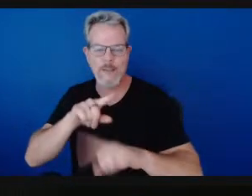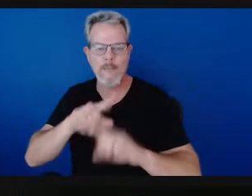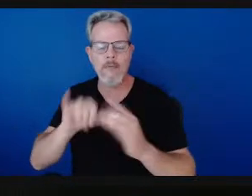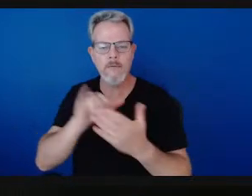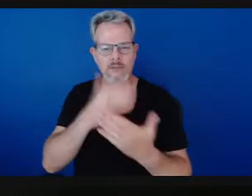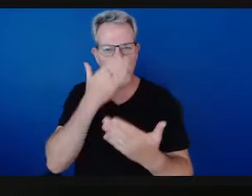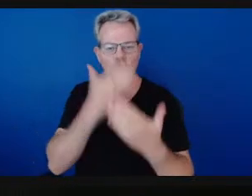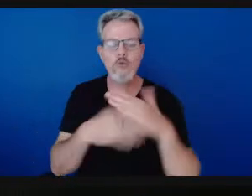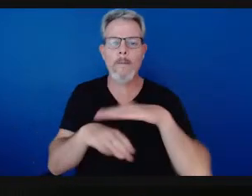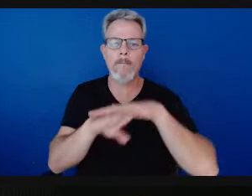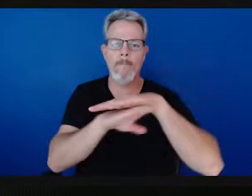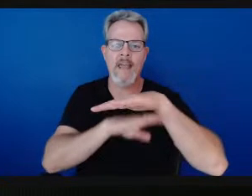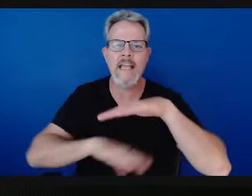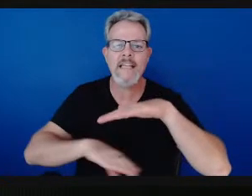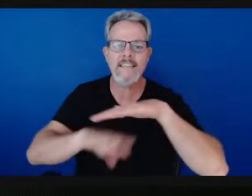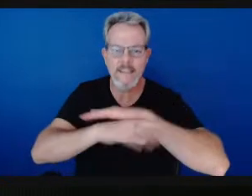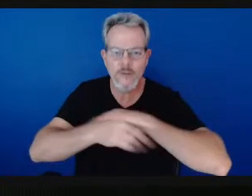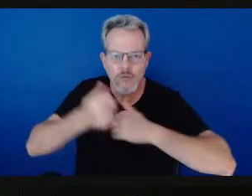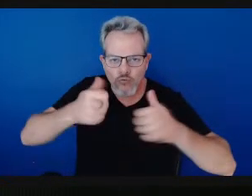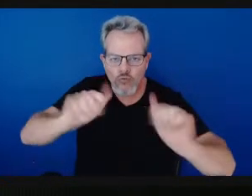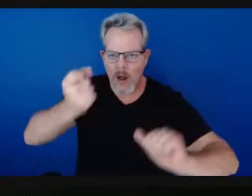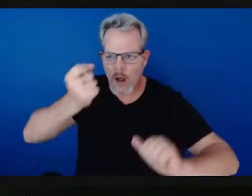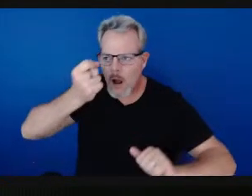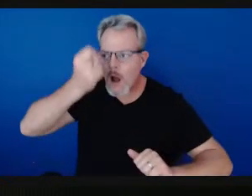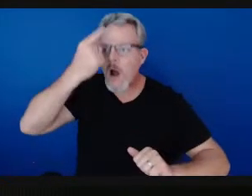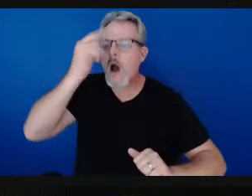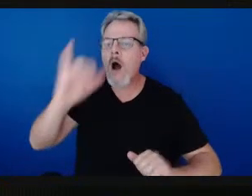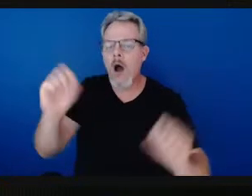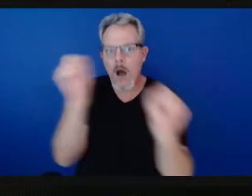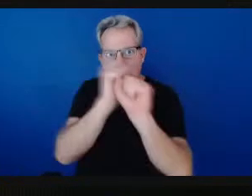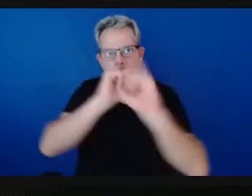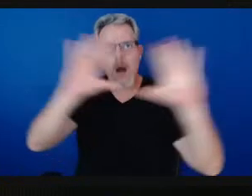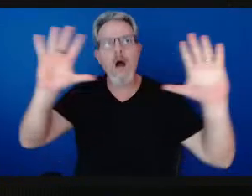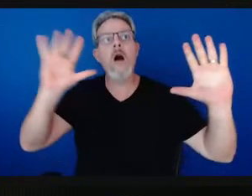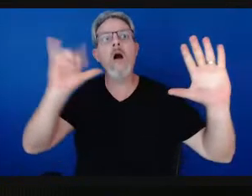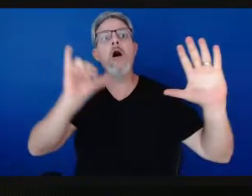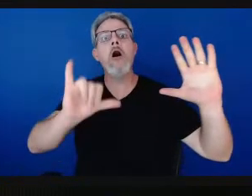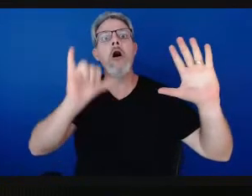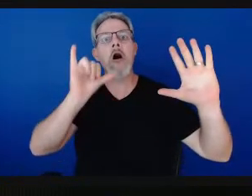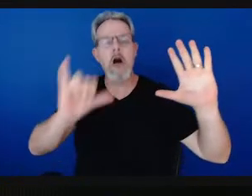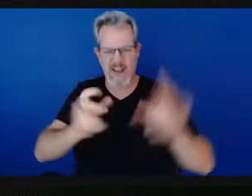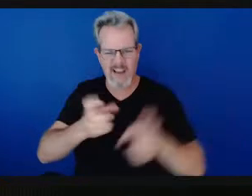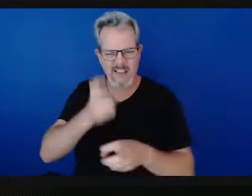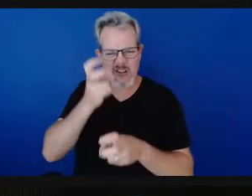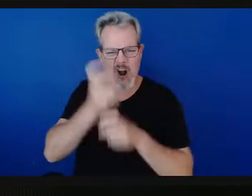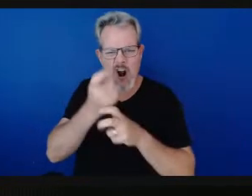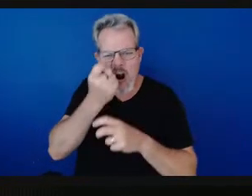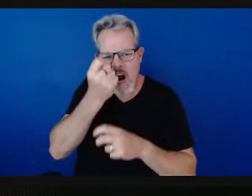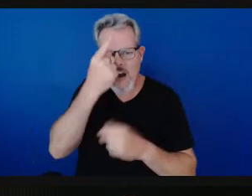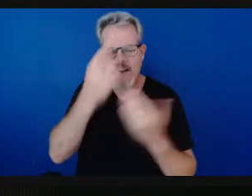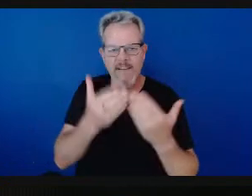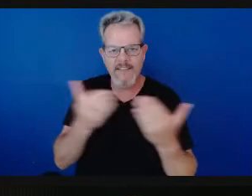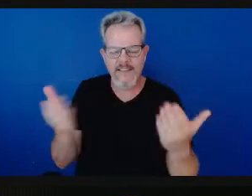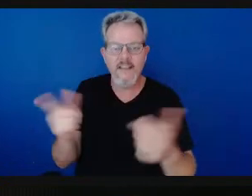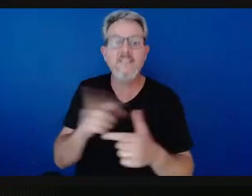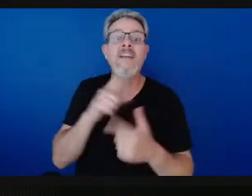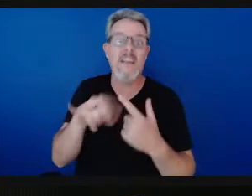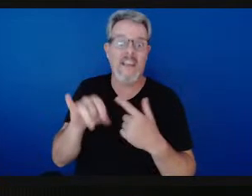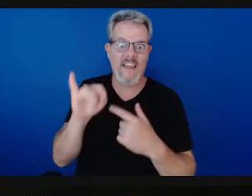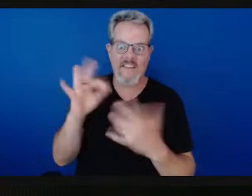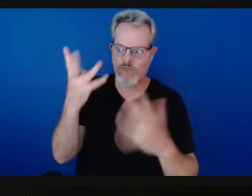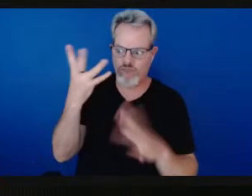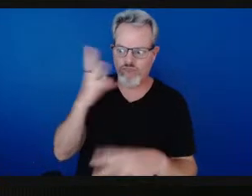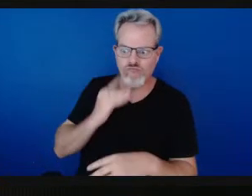basics and then try and give a little bit of insight as well. Because people, it's hard to gauge things unless you experienced it, right? With